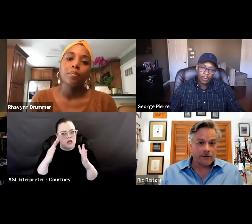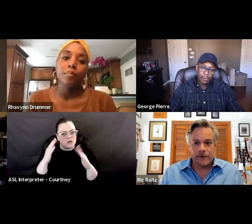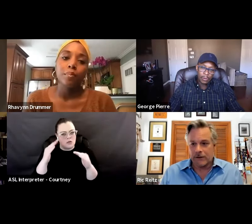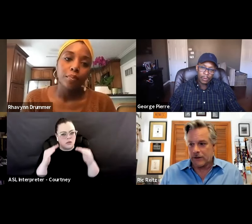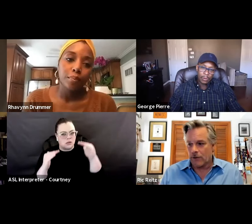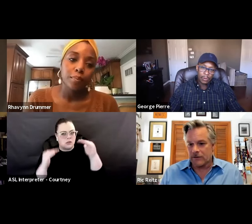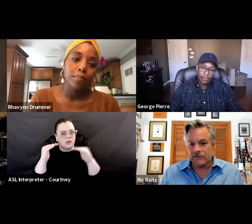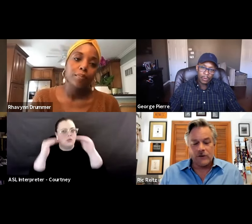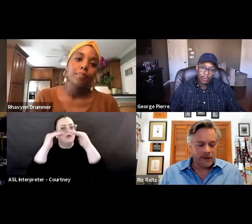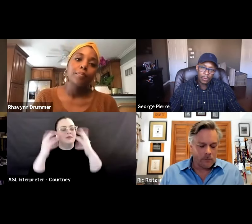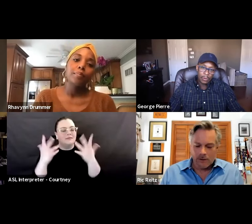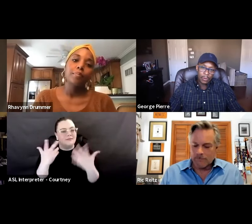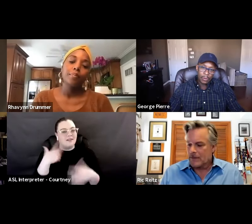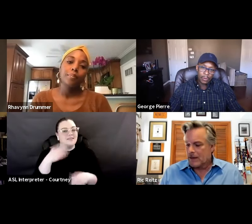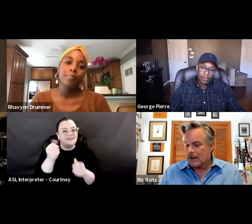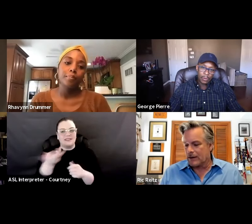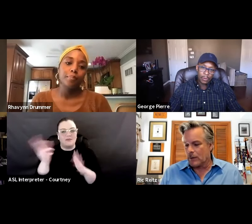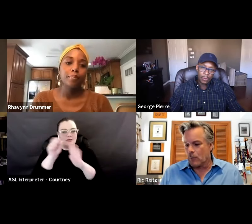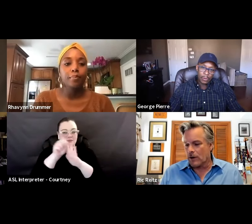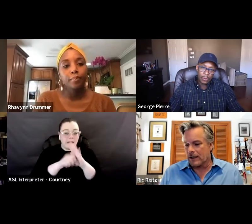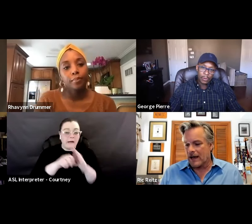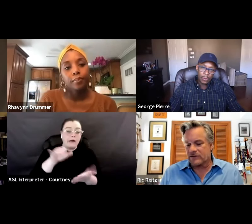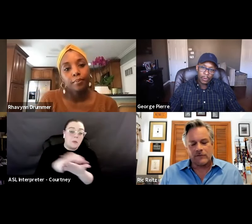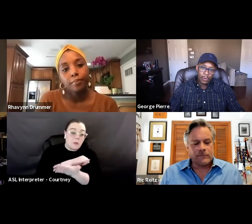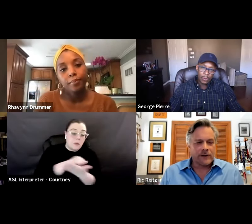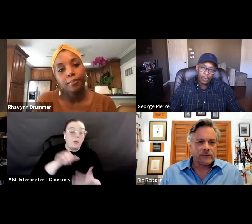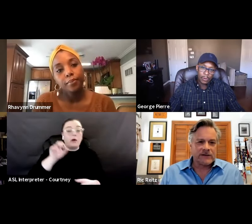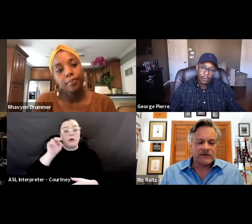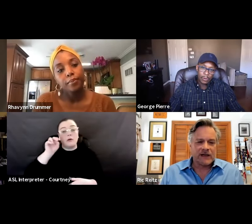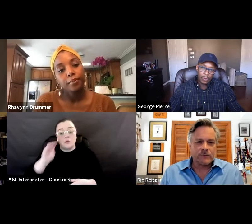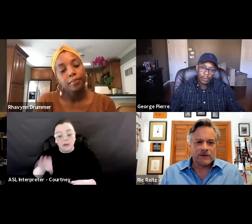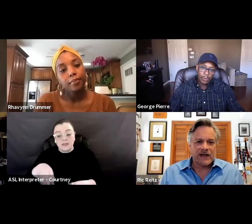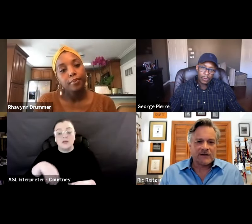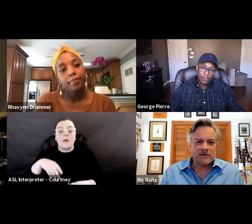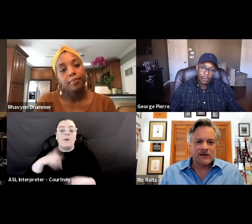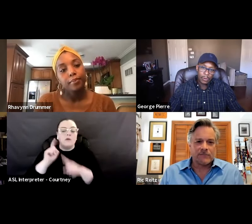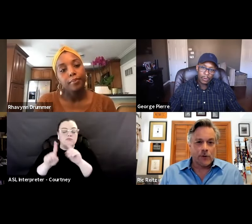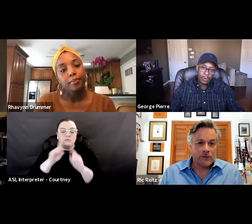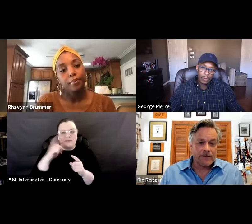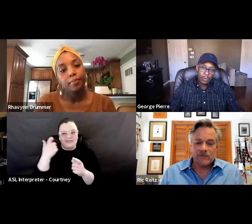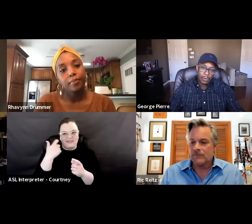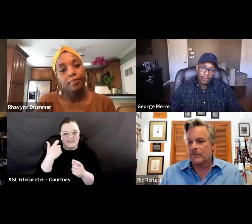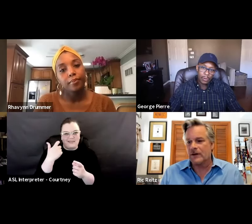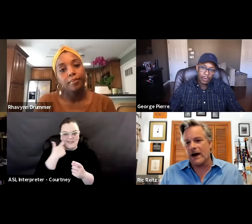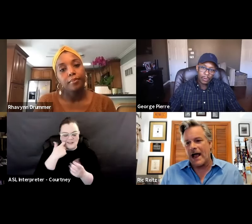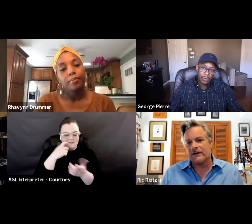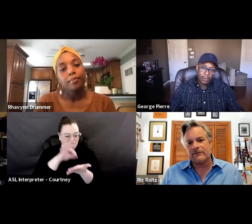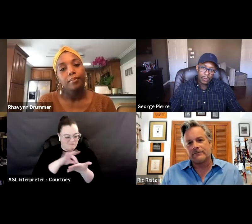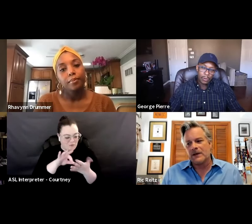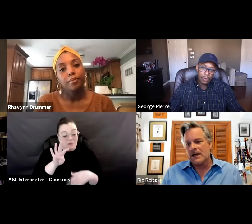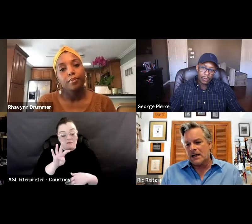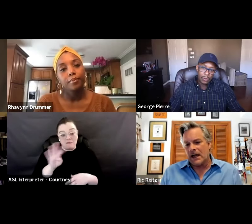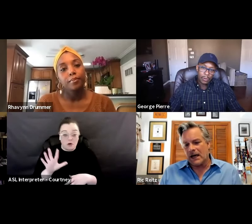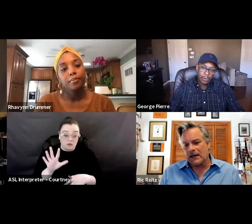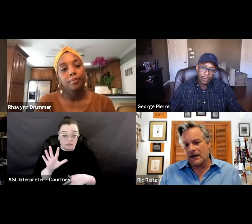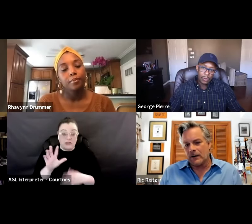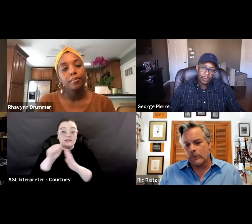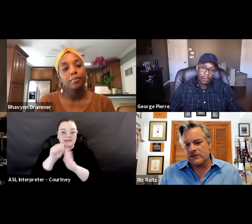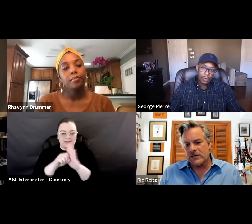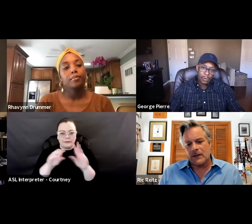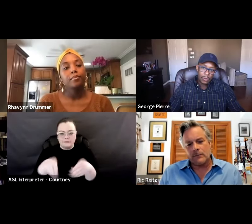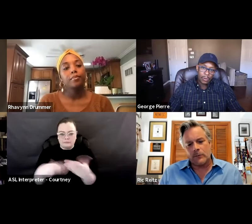now including New York and so many more, there were at last count 43 states with tax incentive programs that were active.